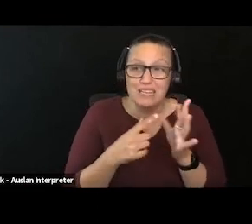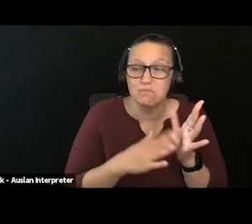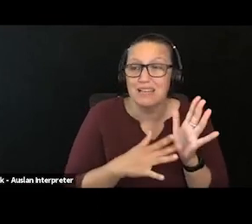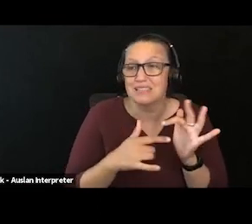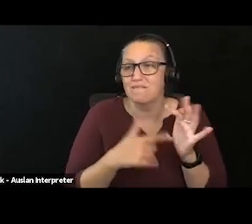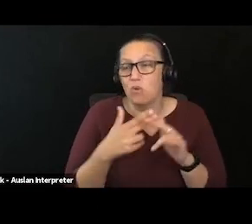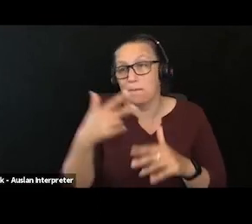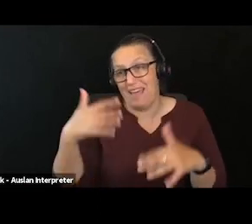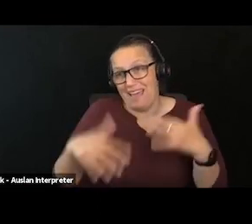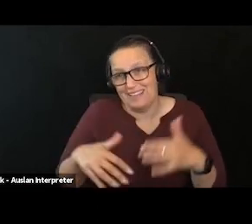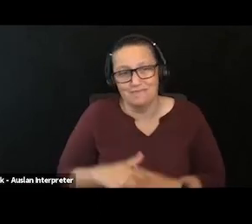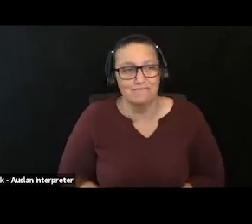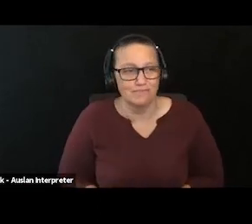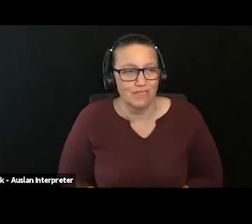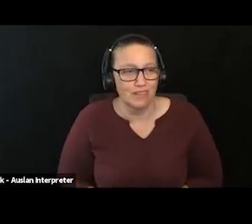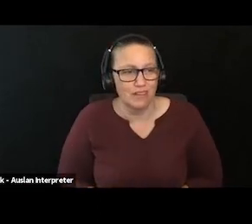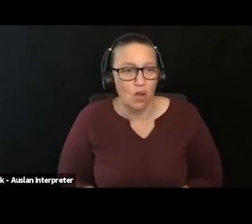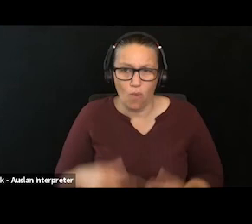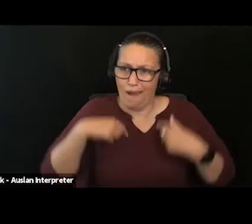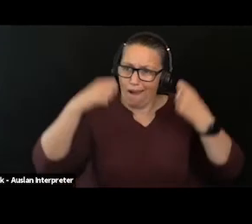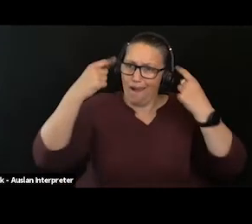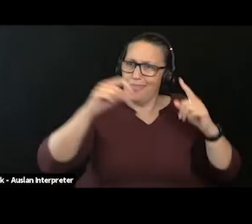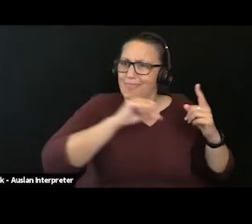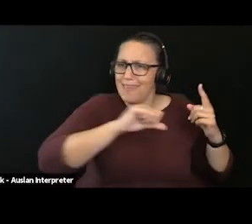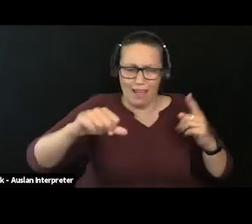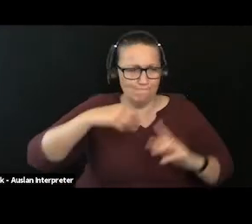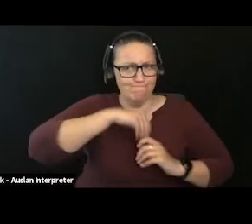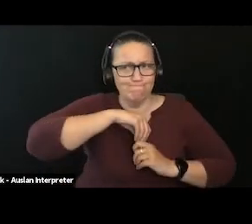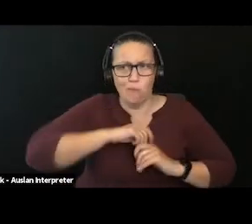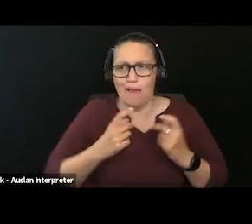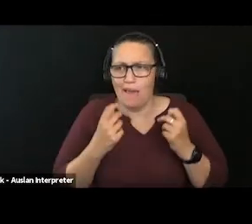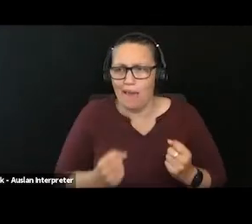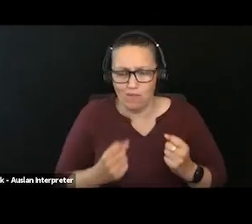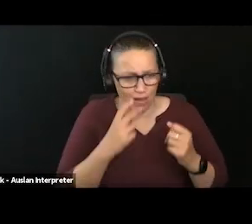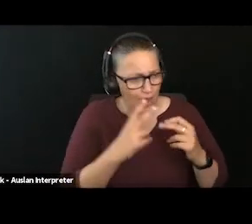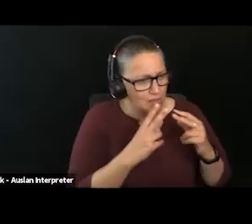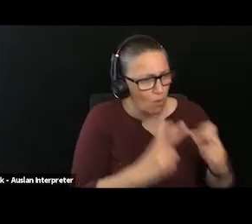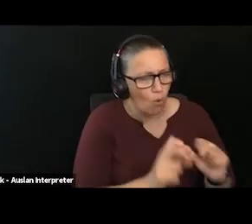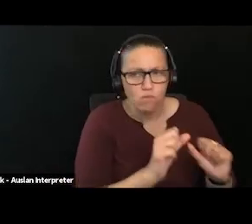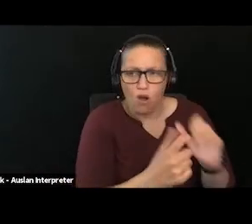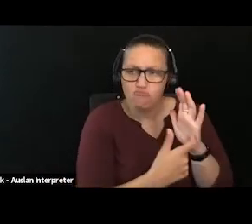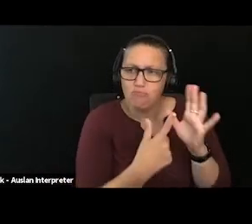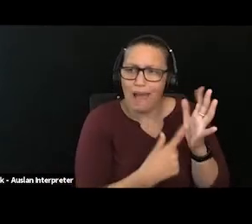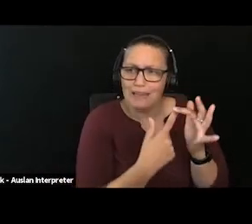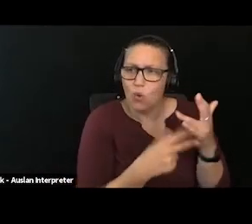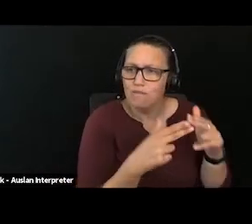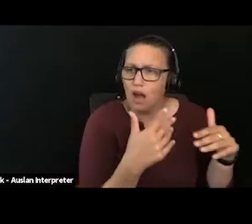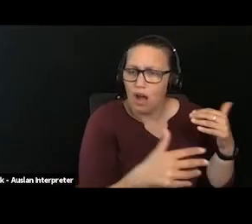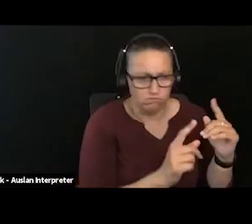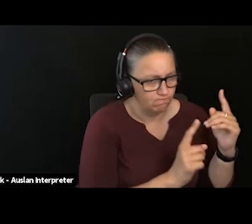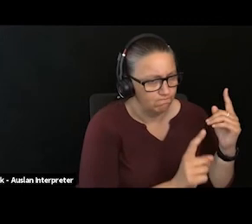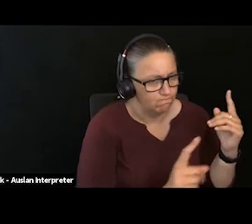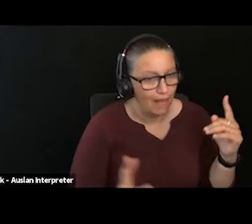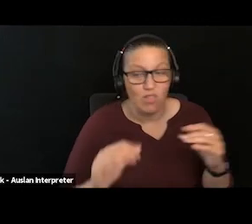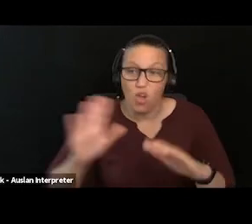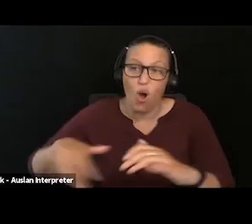is the first step for us in being able to explore some of the rates of harms among each of these groups, with the ultimate goal of informing